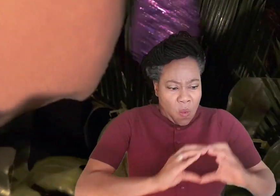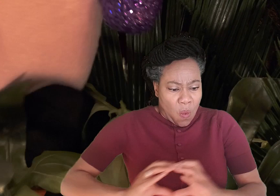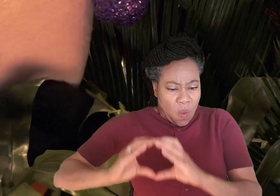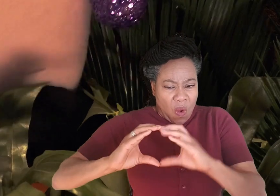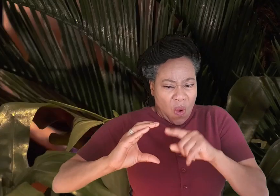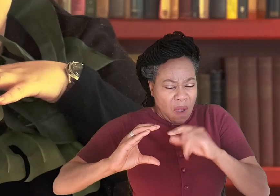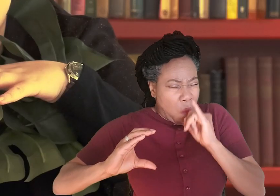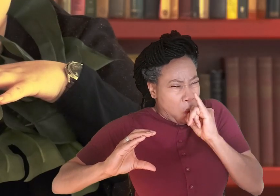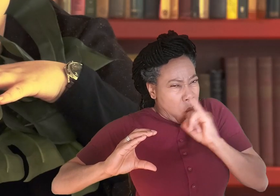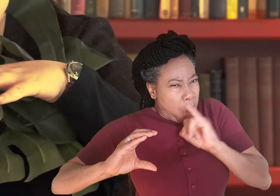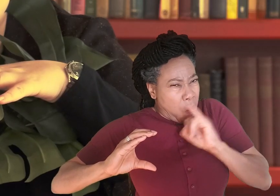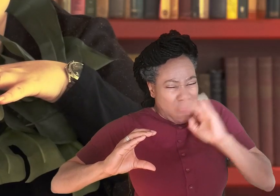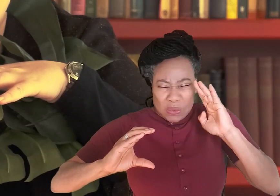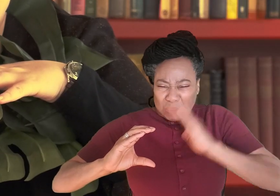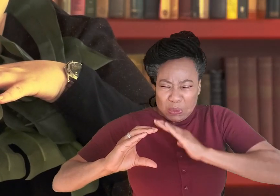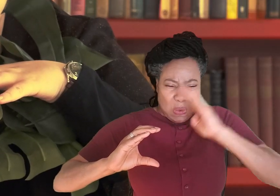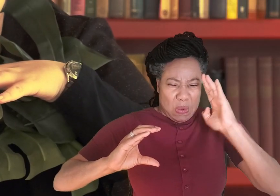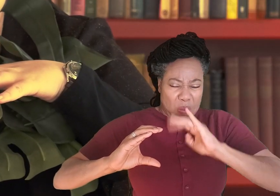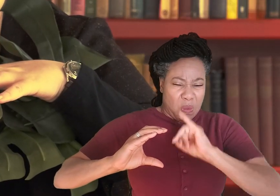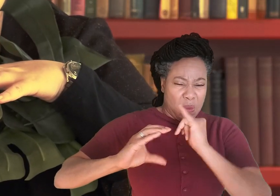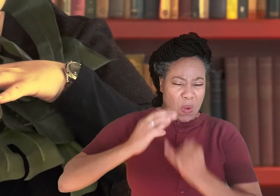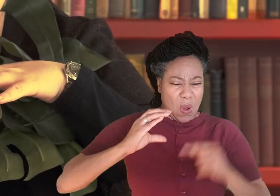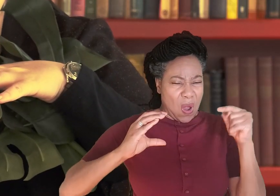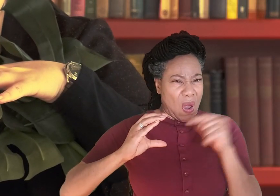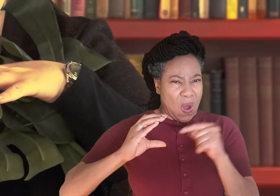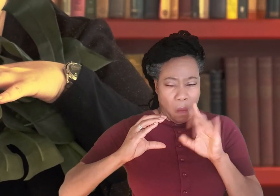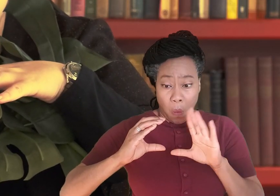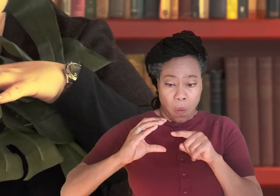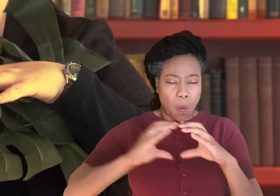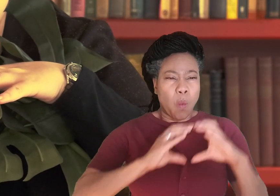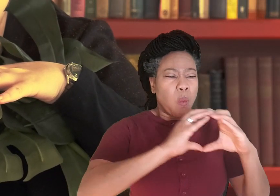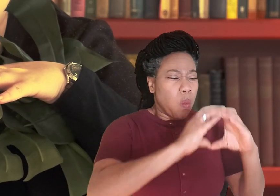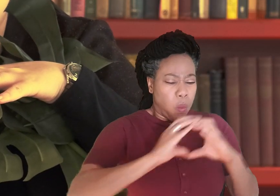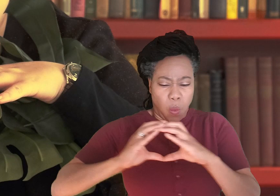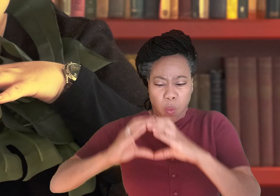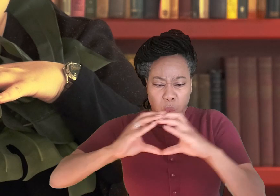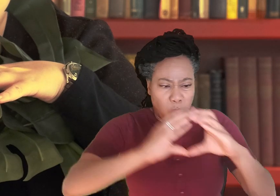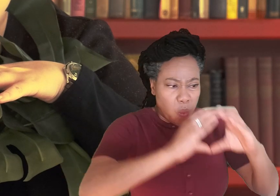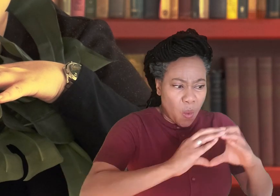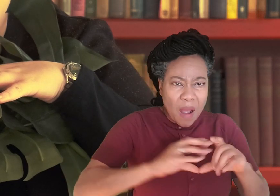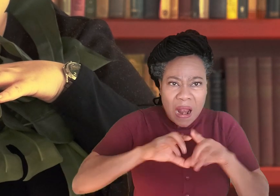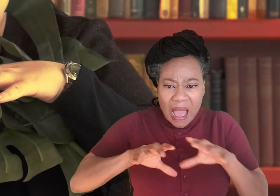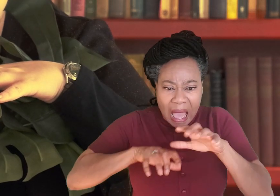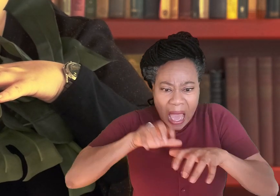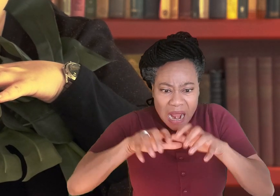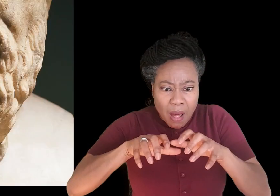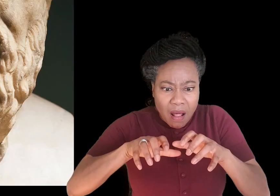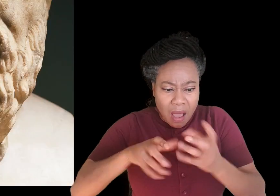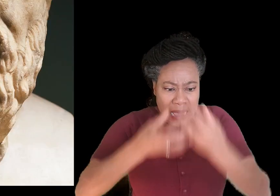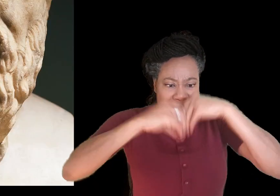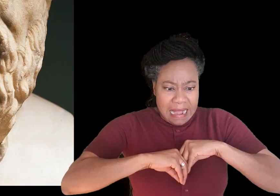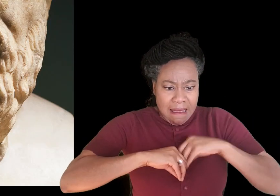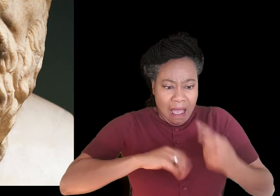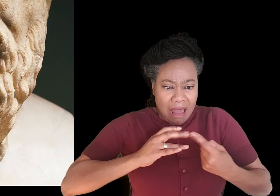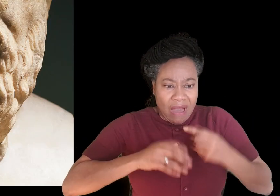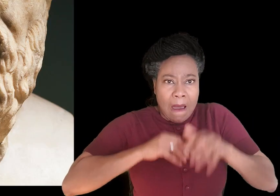fetid smells and flees from them. And on the whole, the womb is like an animal within an animal."